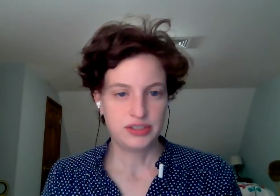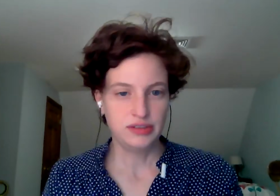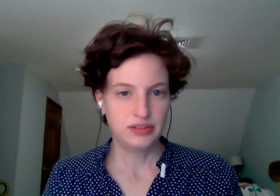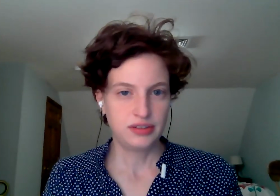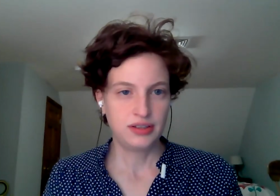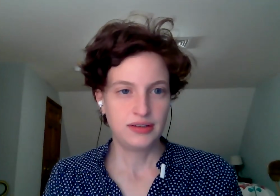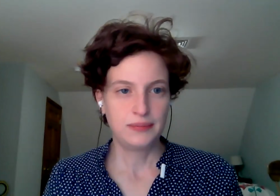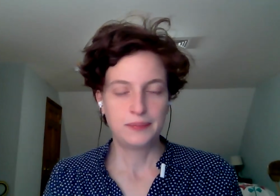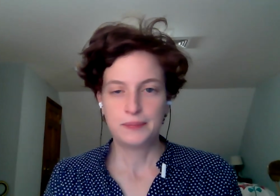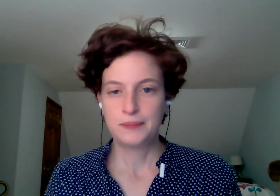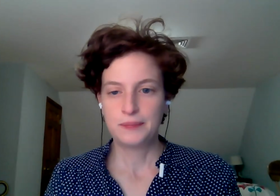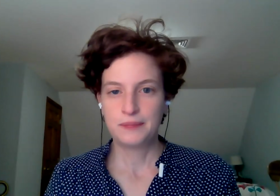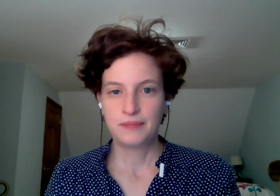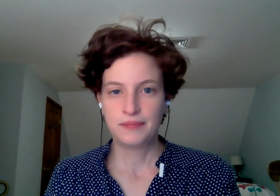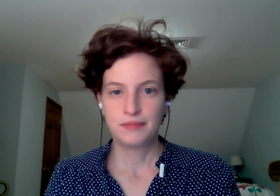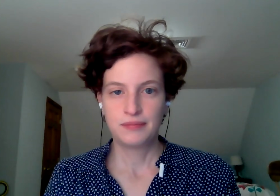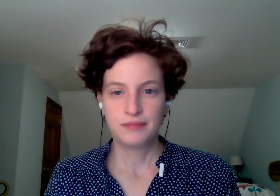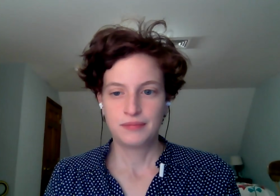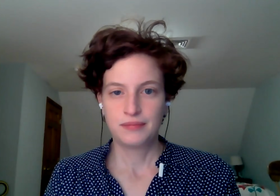Any other questions?